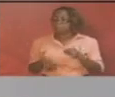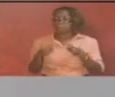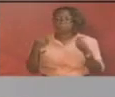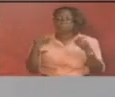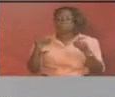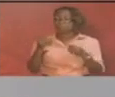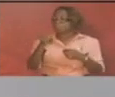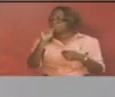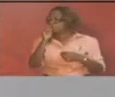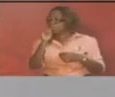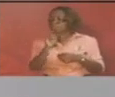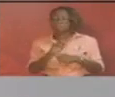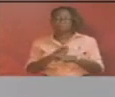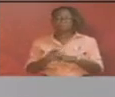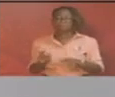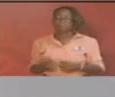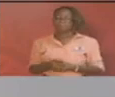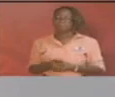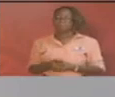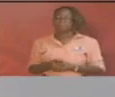have an additional question from you.